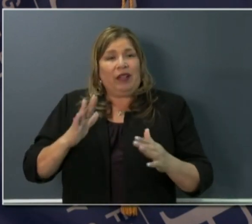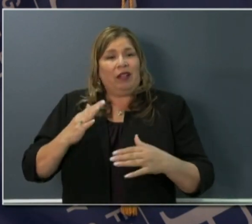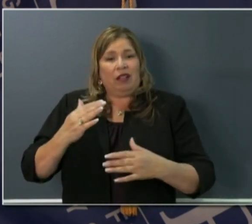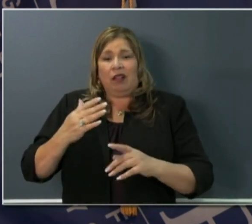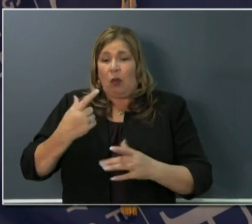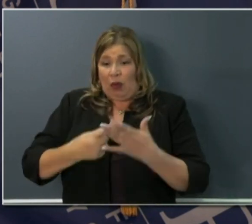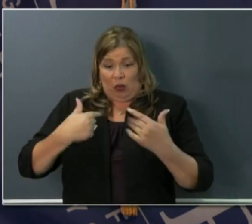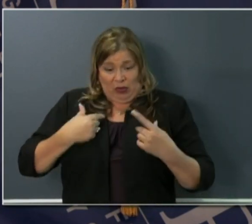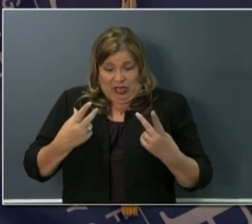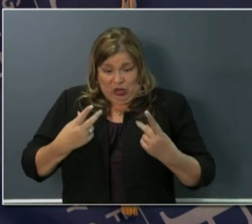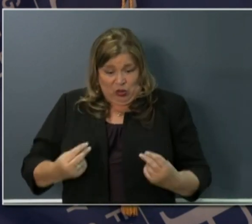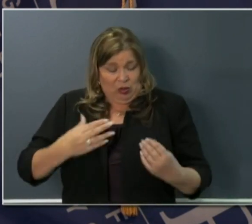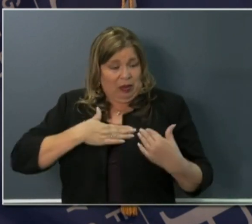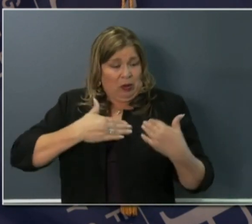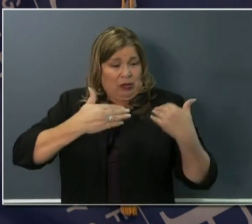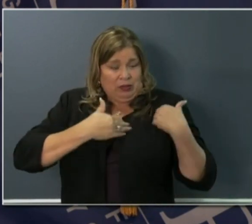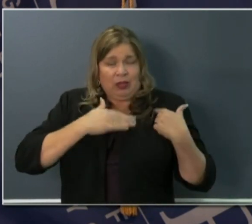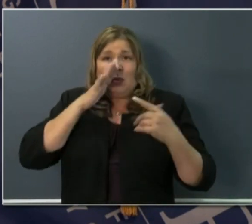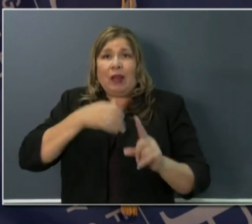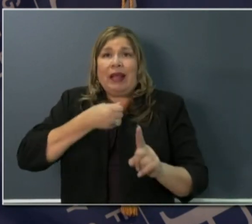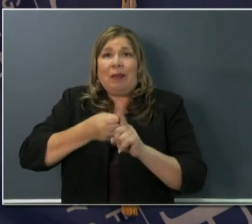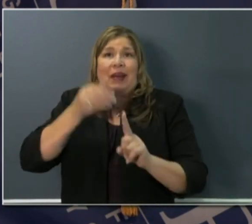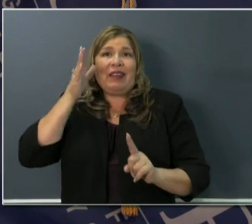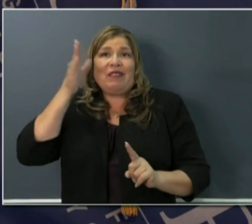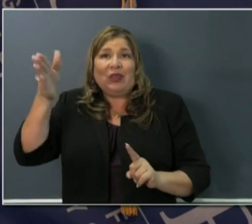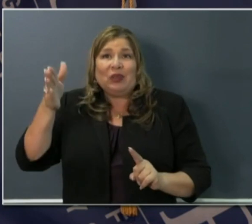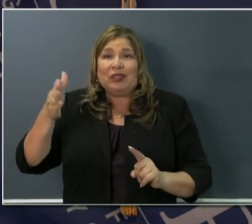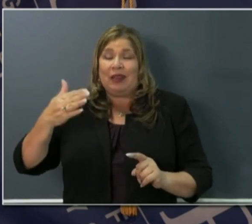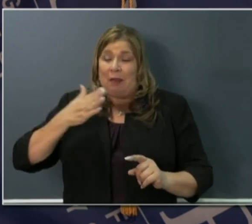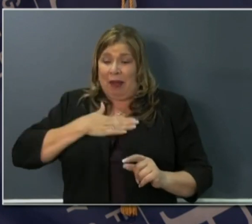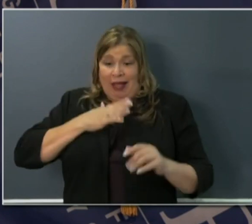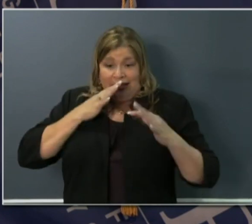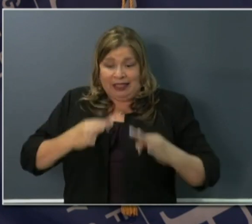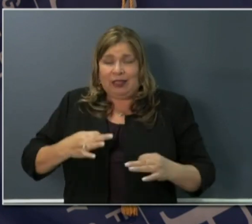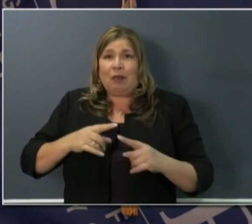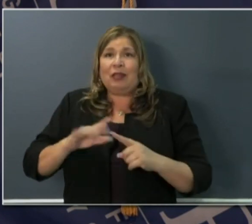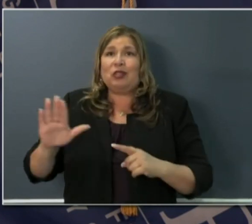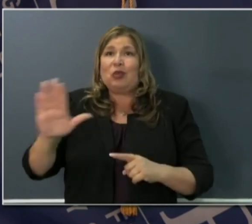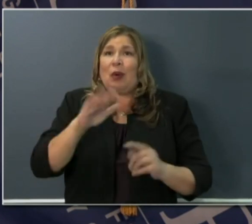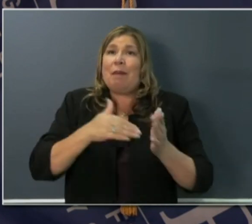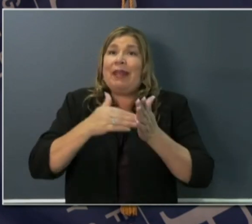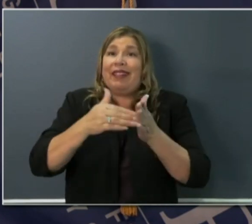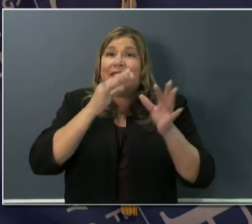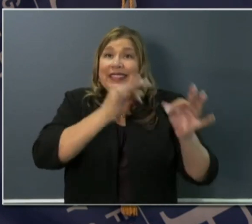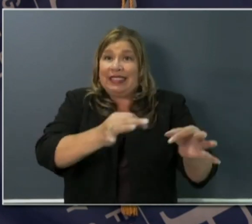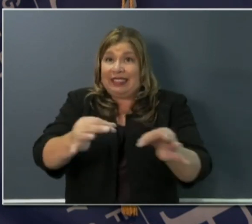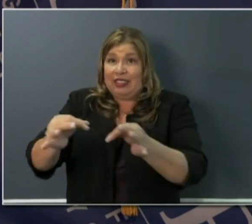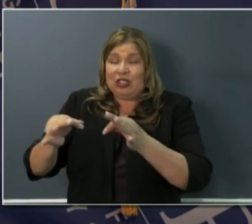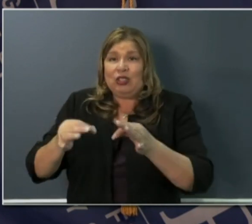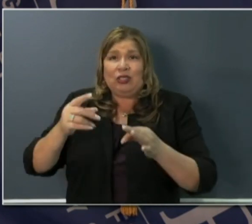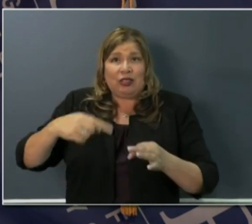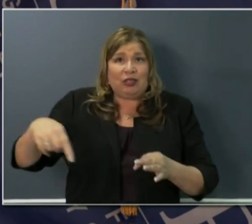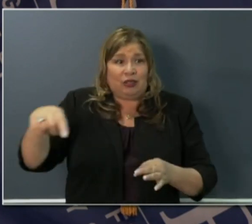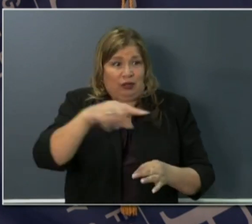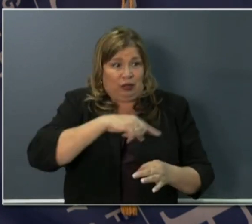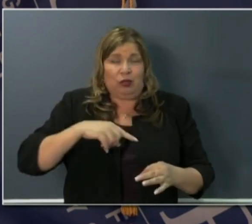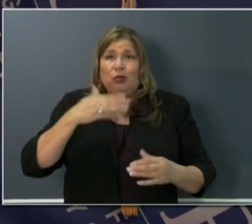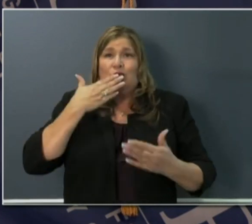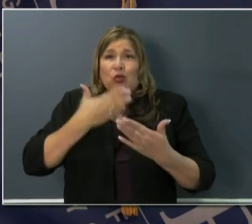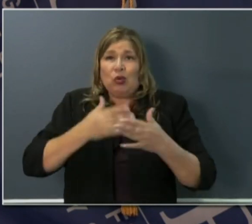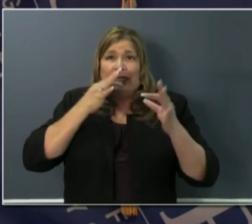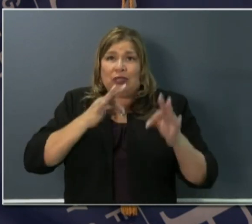it's a sum total of millions of individual decisions. And that's why we can't let up on the good decision-making that we've seen